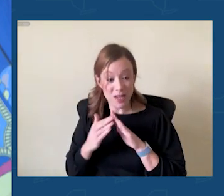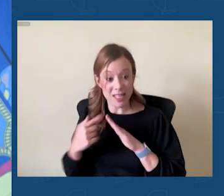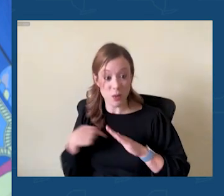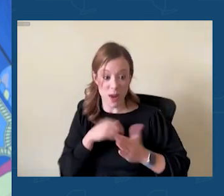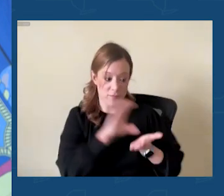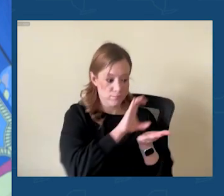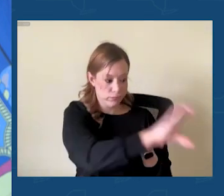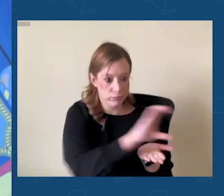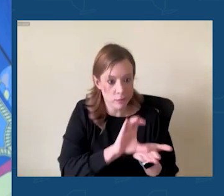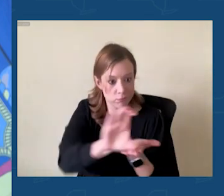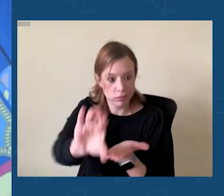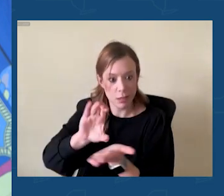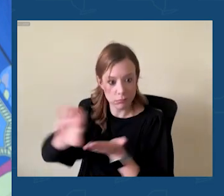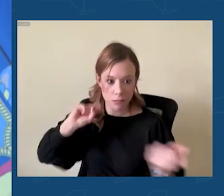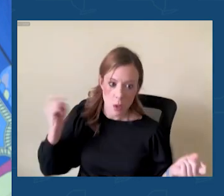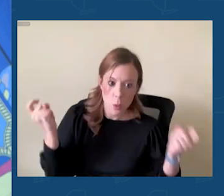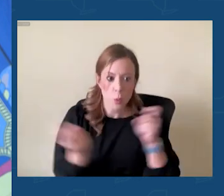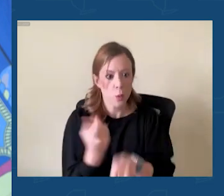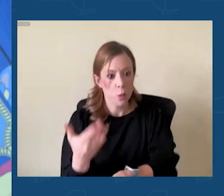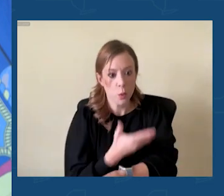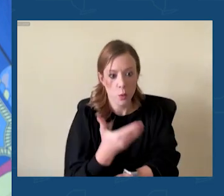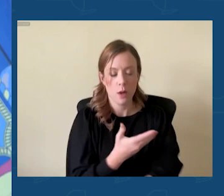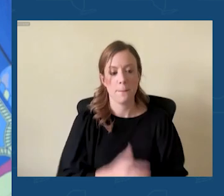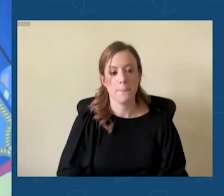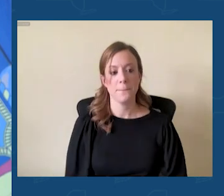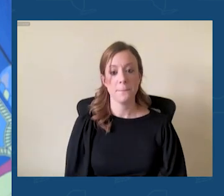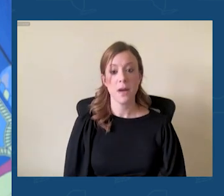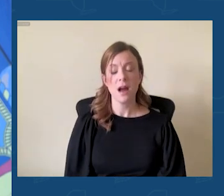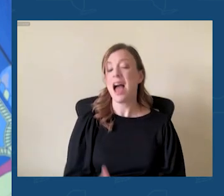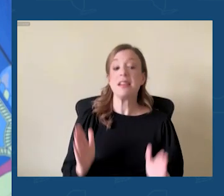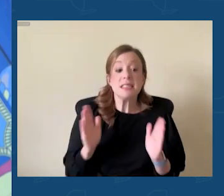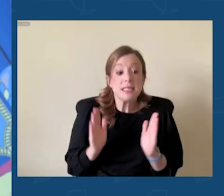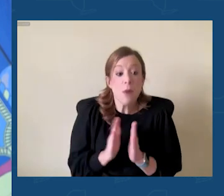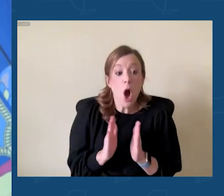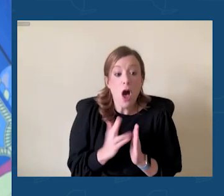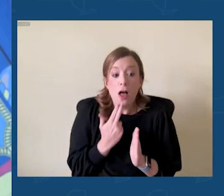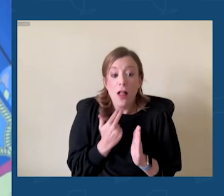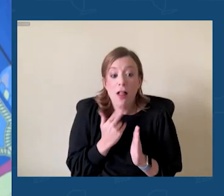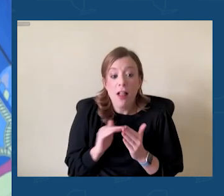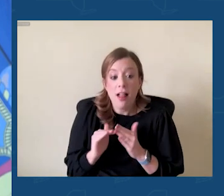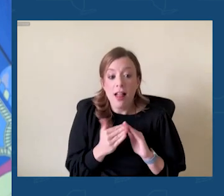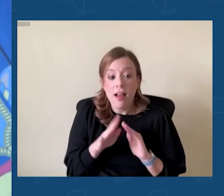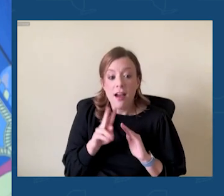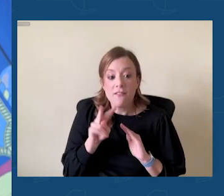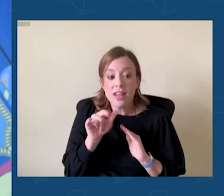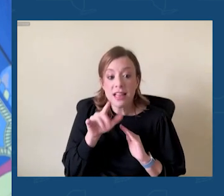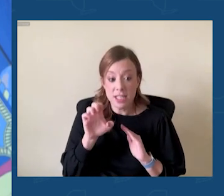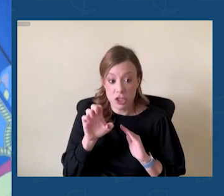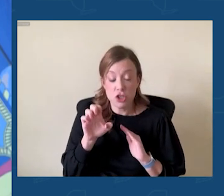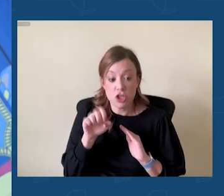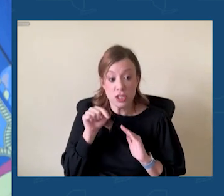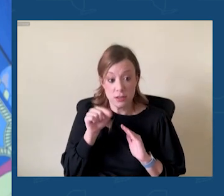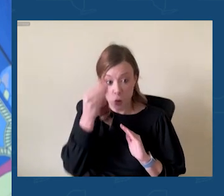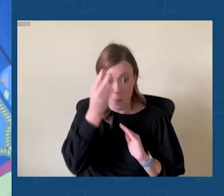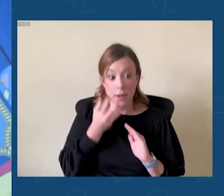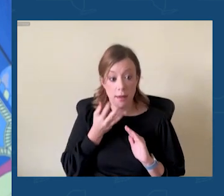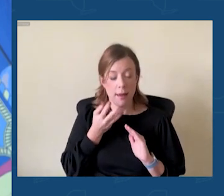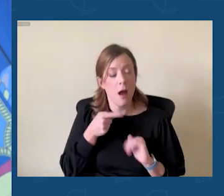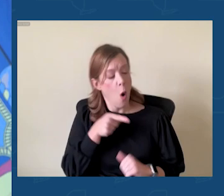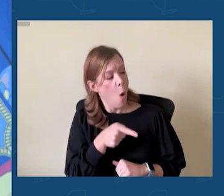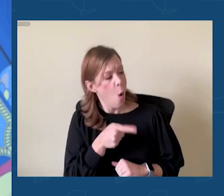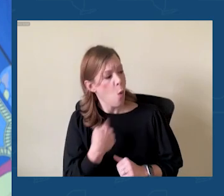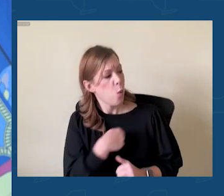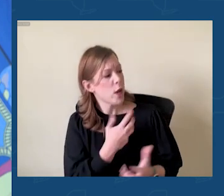amazing. But also, some of the smaller villages would come up to me and say, you know what, we'd like to participate, but we're a